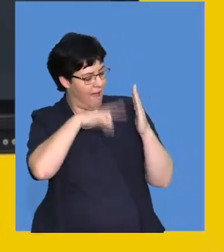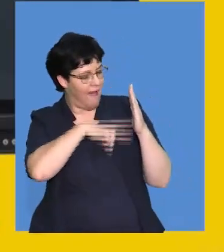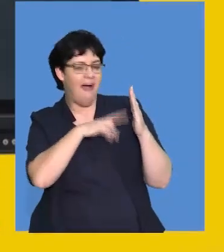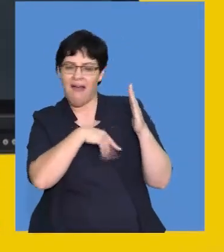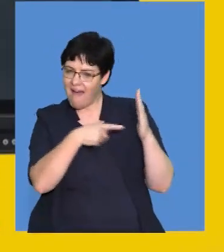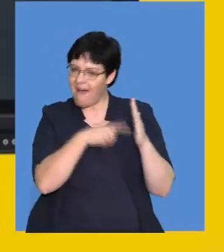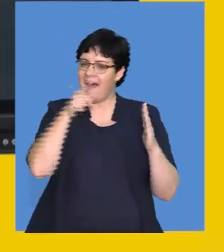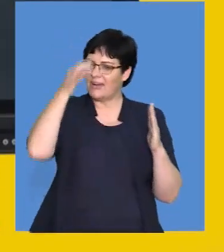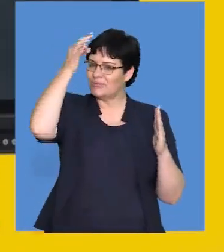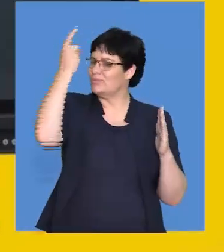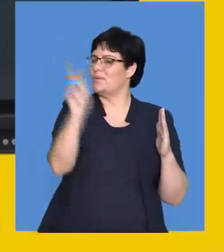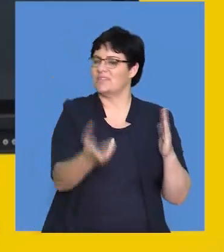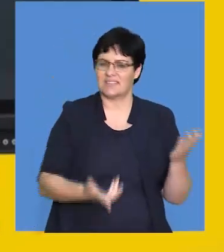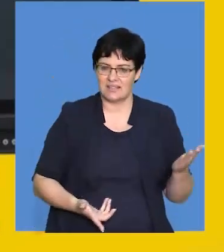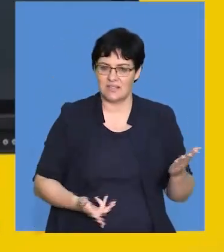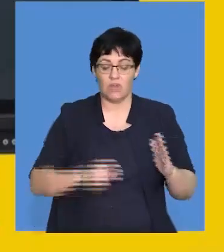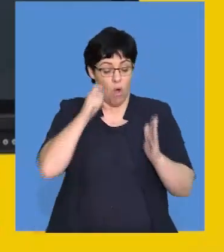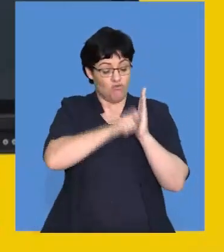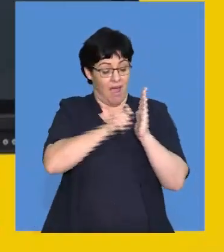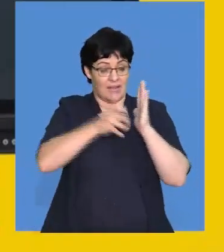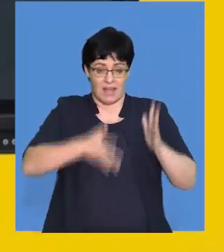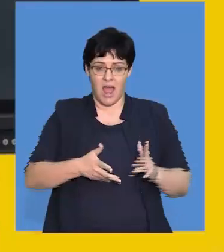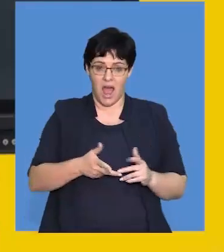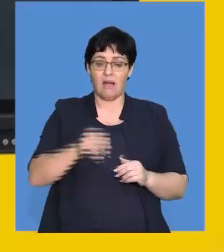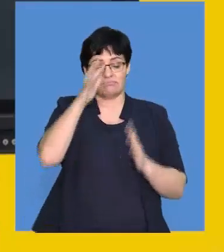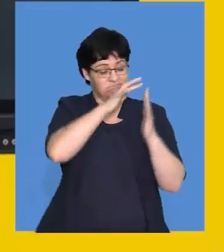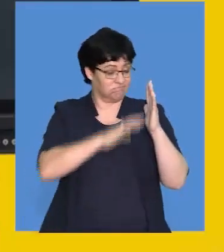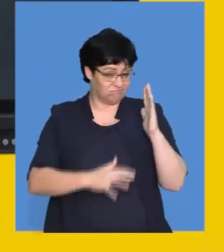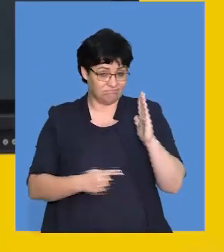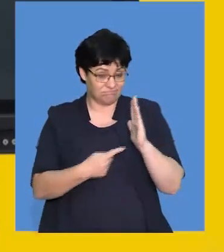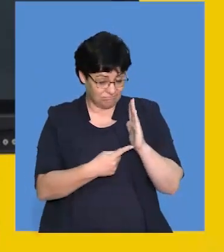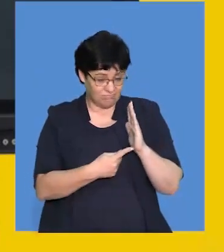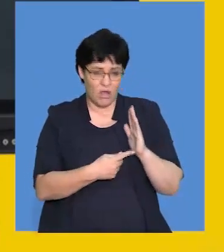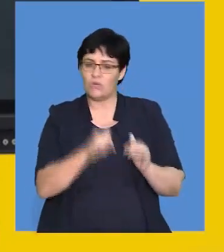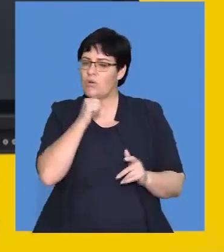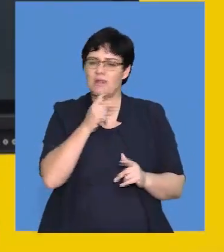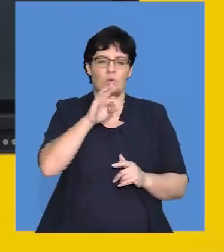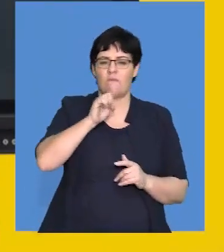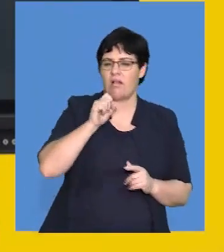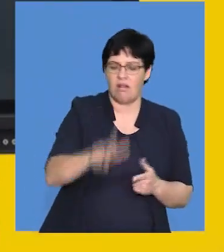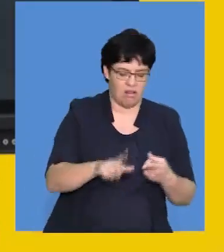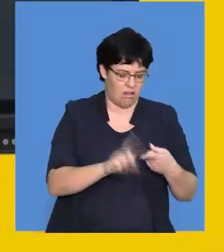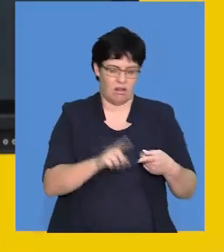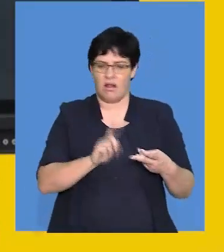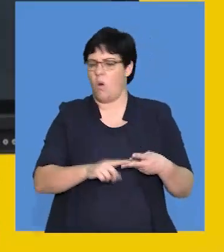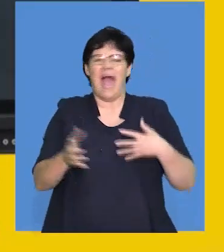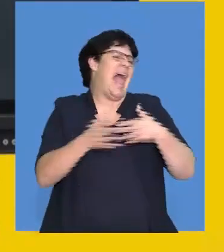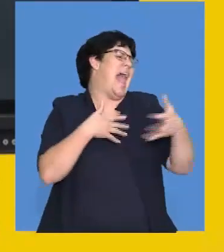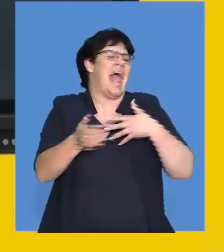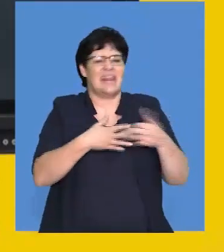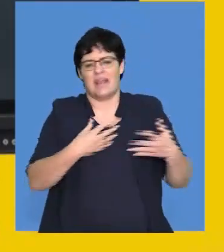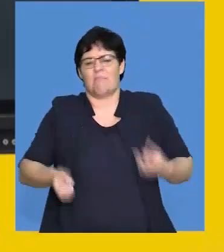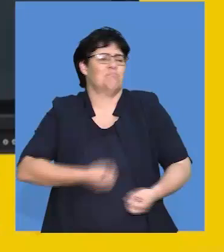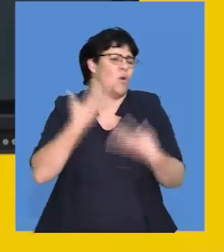stories that we write. So when writers write a particular piece, be it a novel, be it any